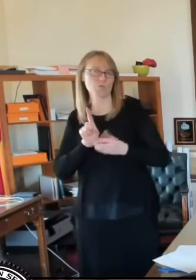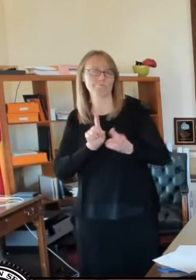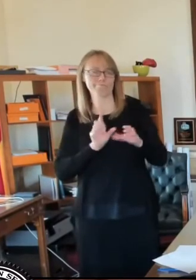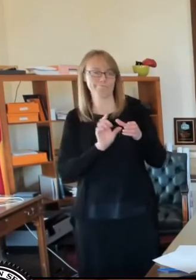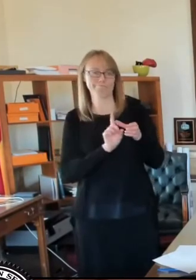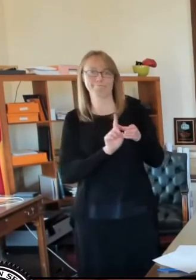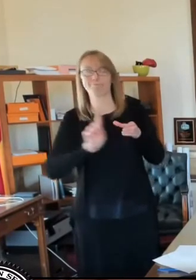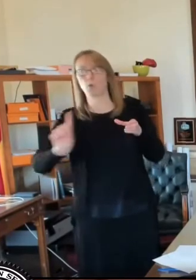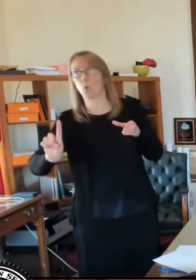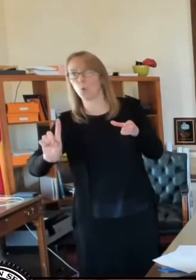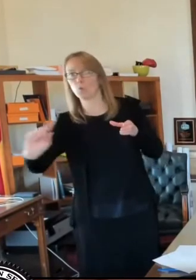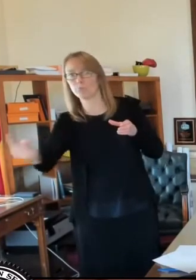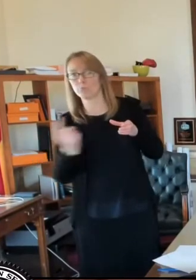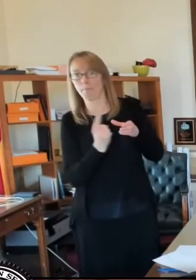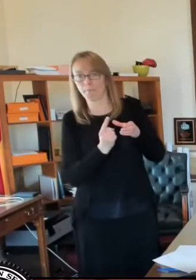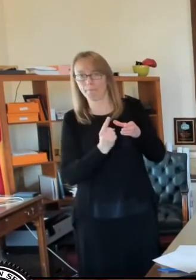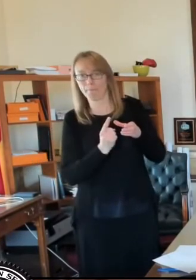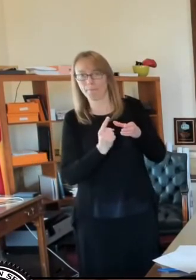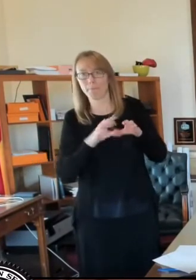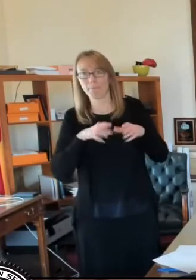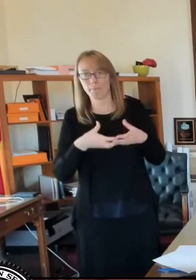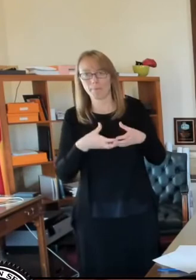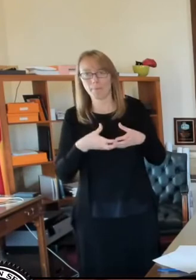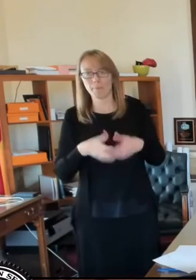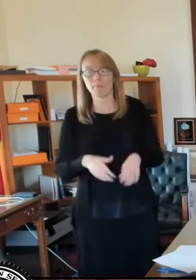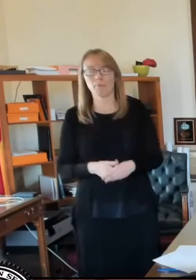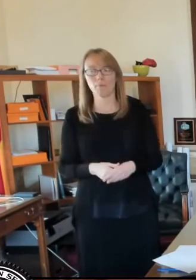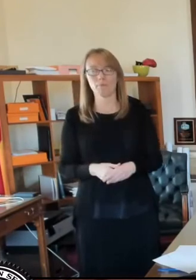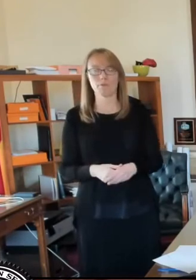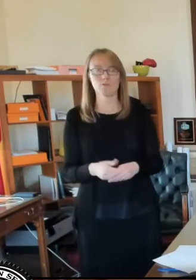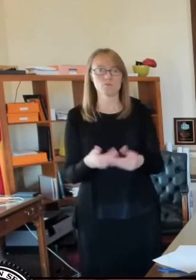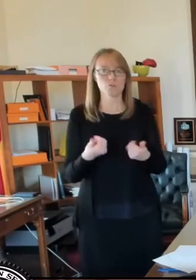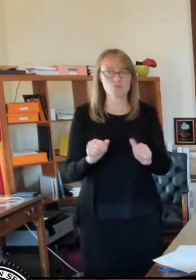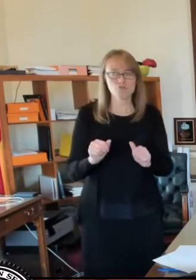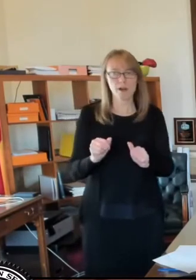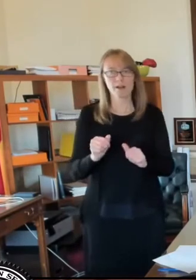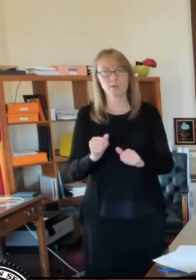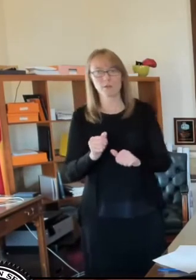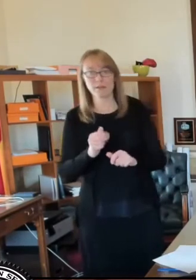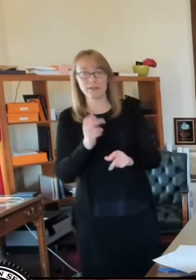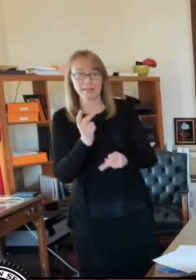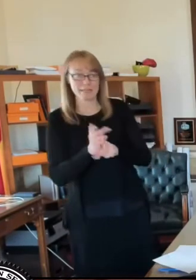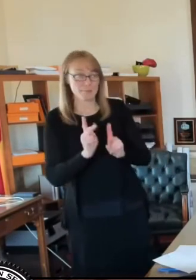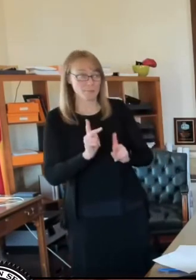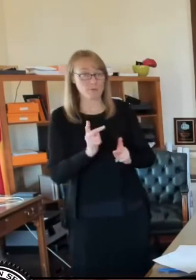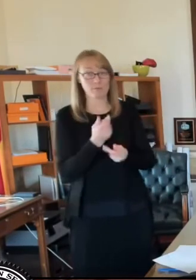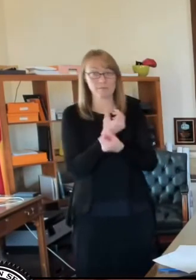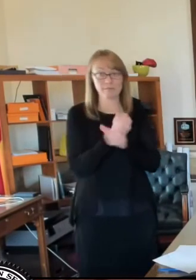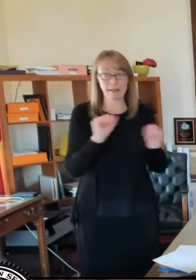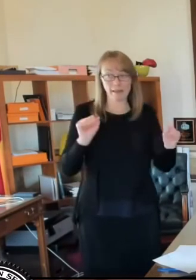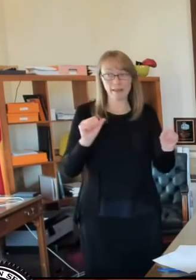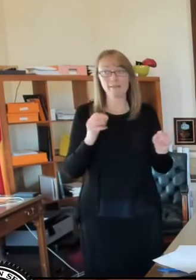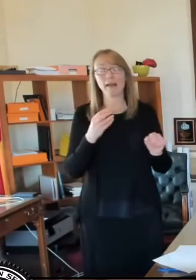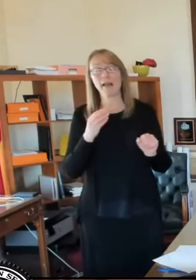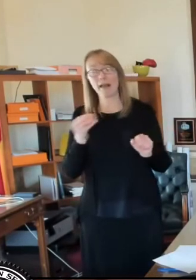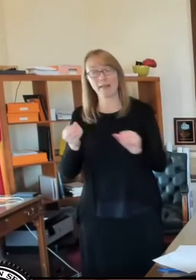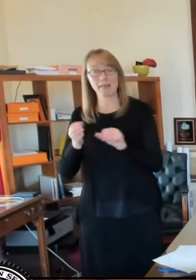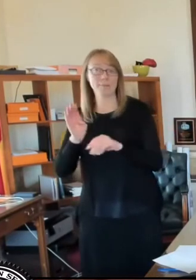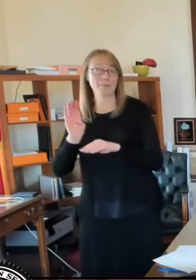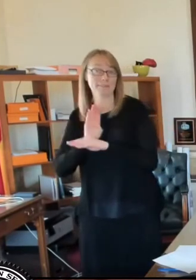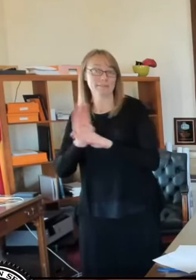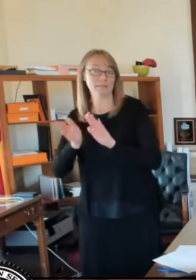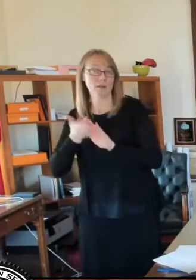so that we don't put even more people out of work and more businesses out of business. This goes along with that. Jamie wrote in and believes that some